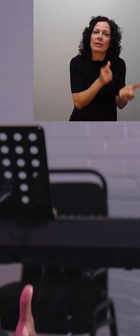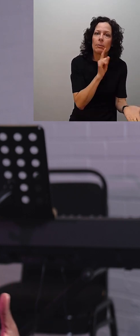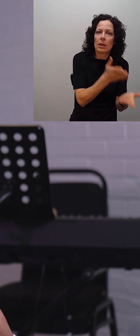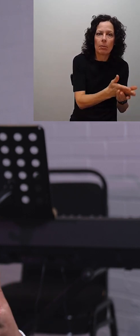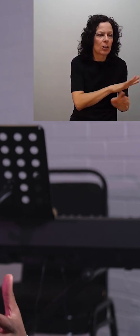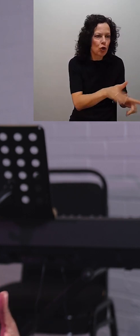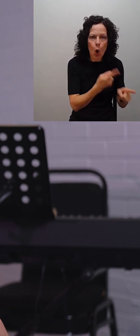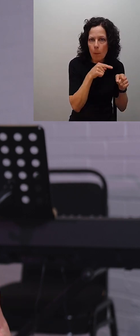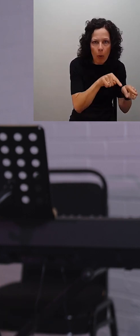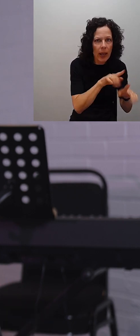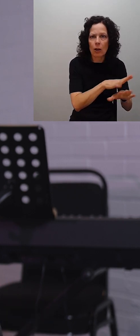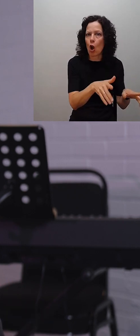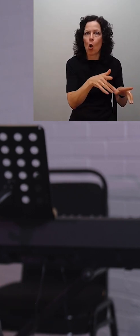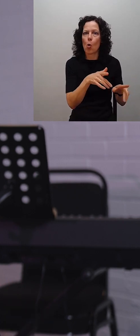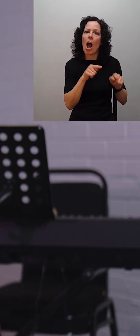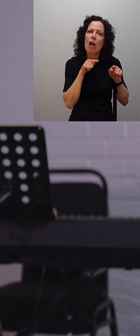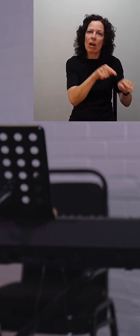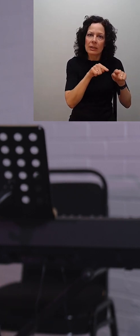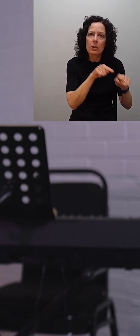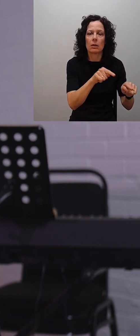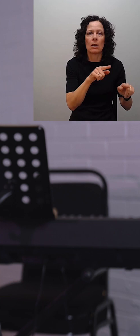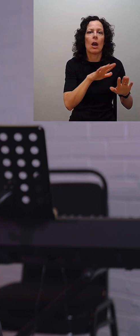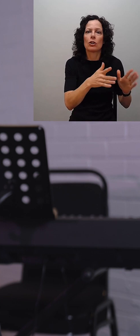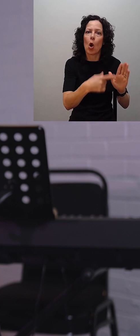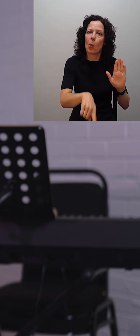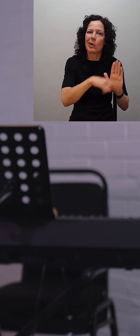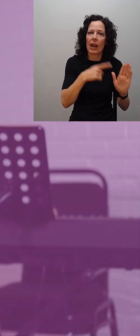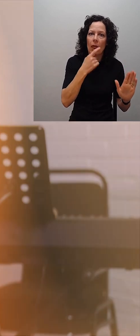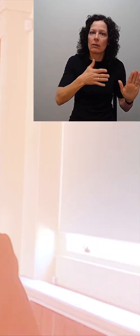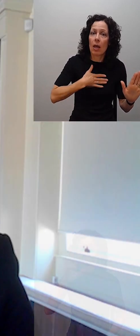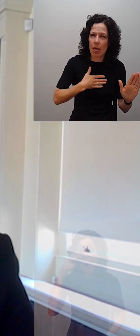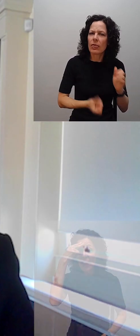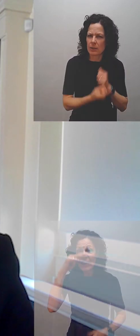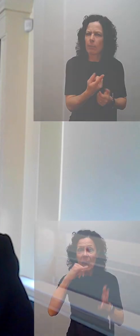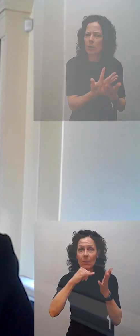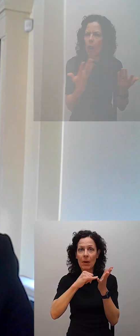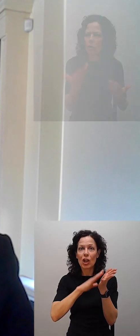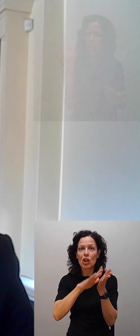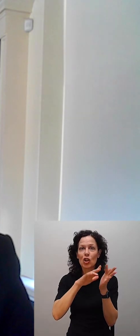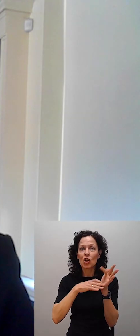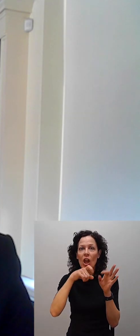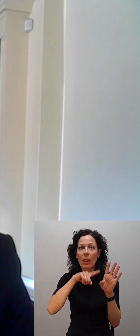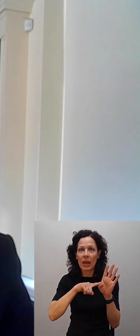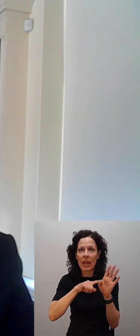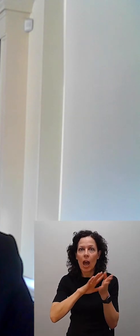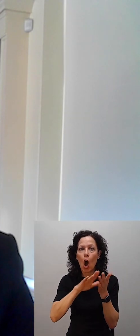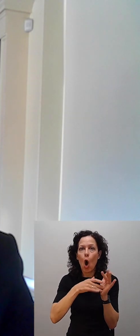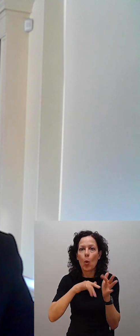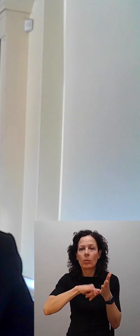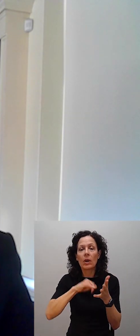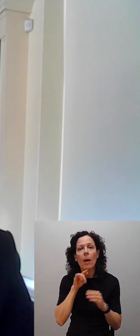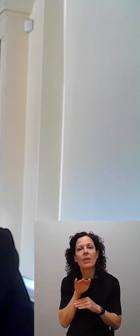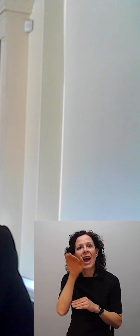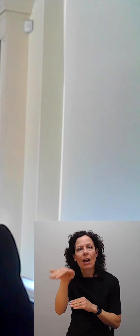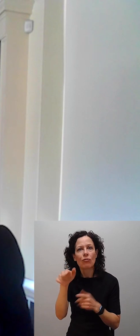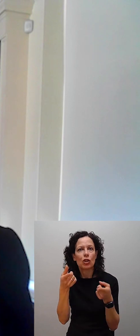no stigma, none of the stuff that has happened in the past to a lot of travelling communities. Hi, my name is Shelby Holmes and I'm the Outreach Officer